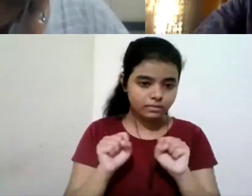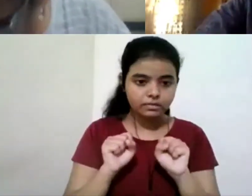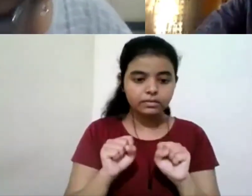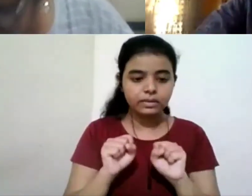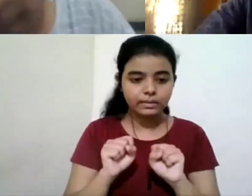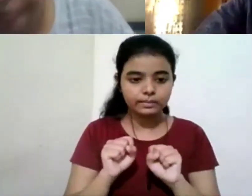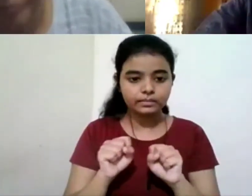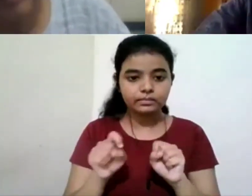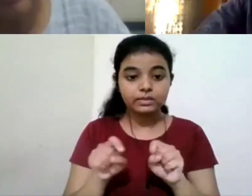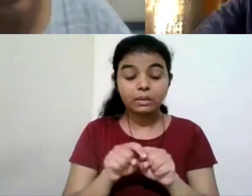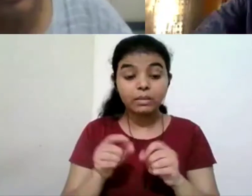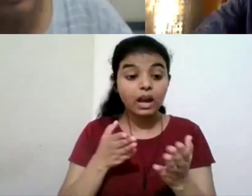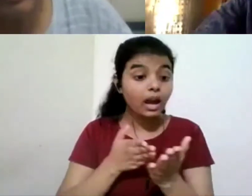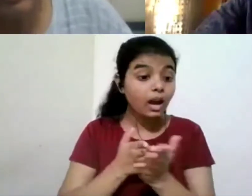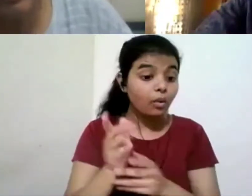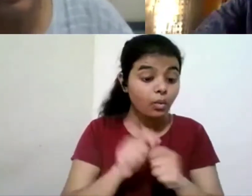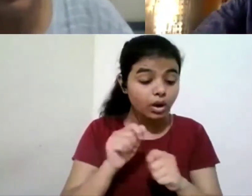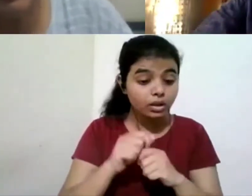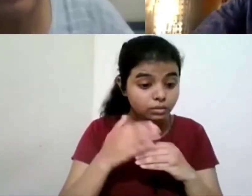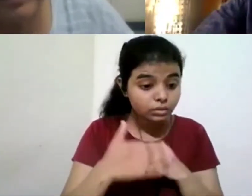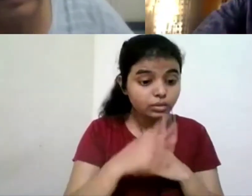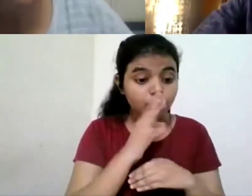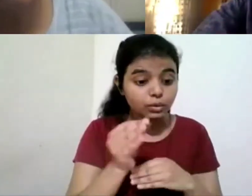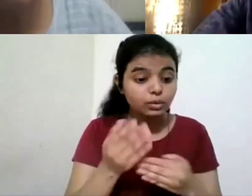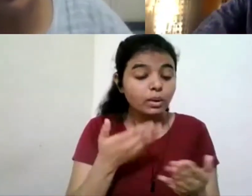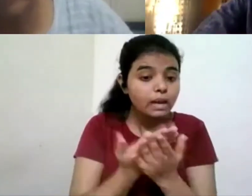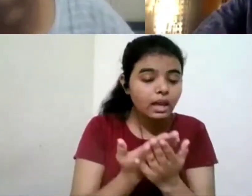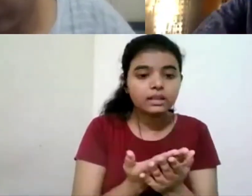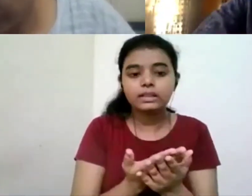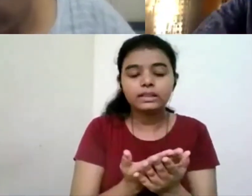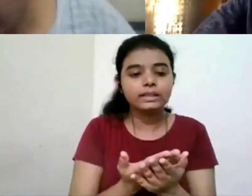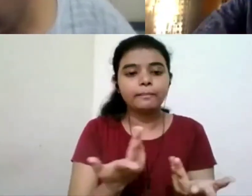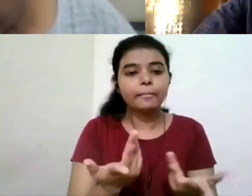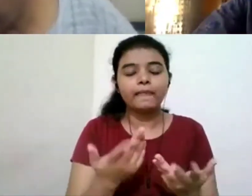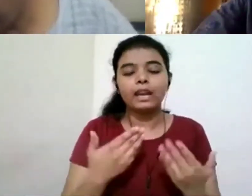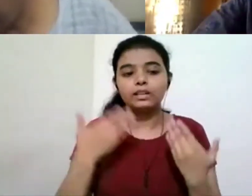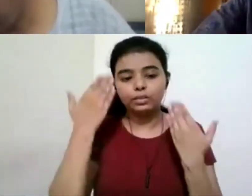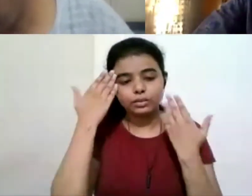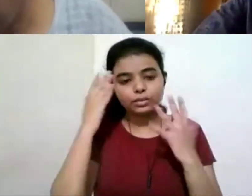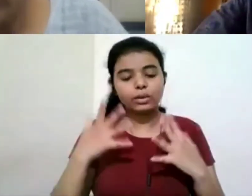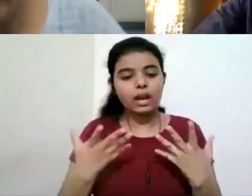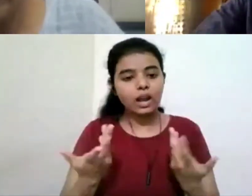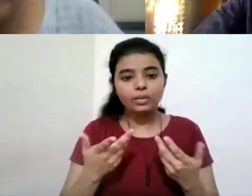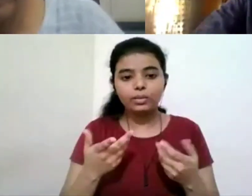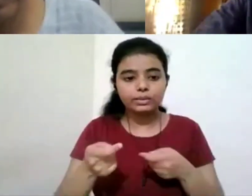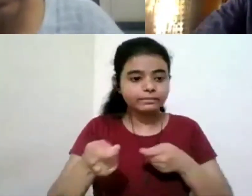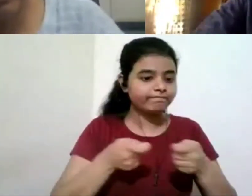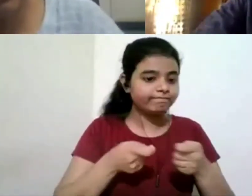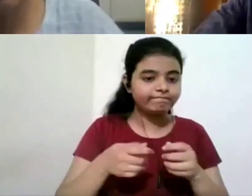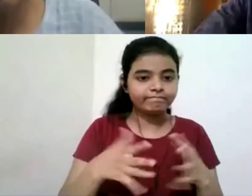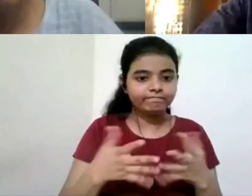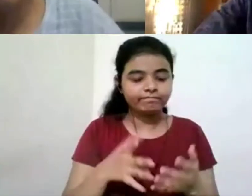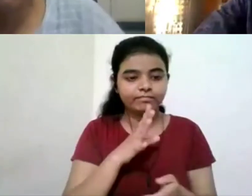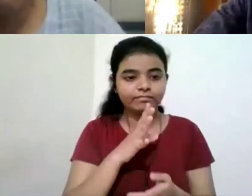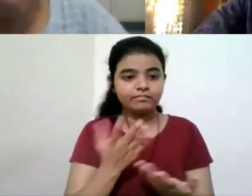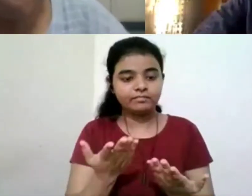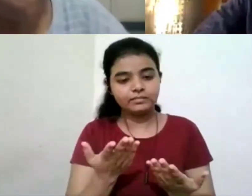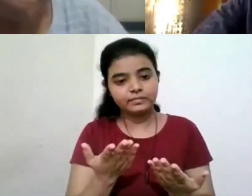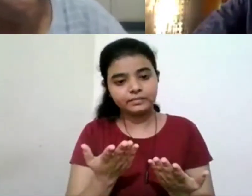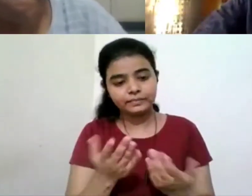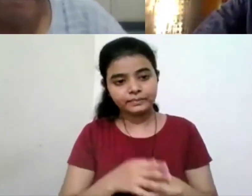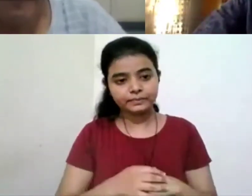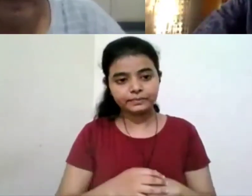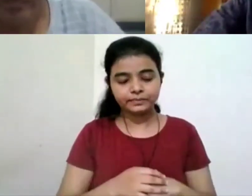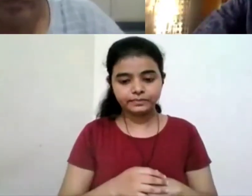for execution. I don't know whether I should take it with the despair, or maybe you can